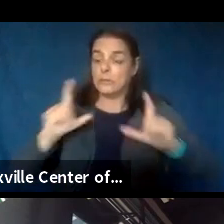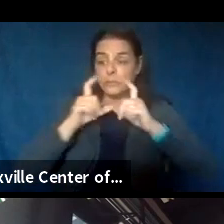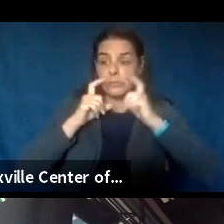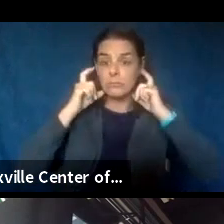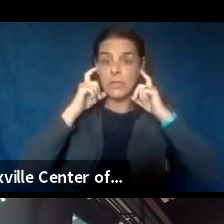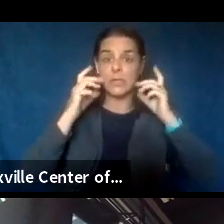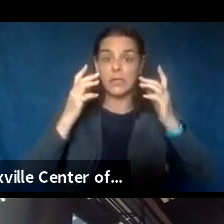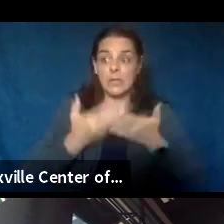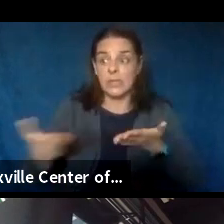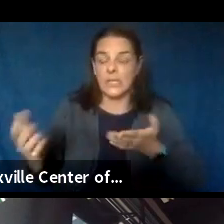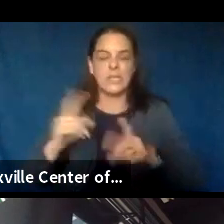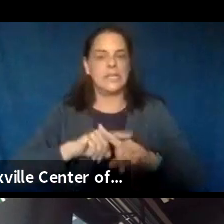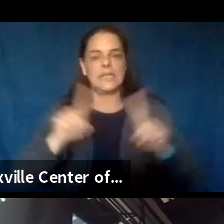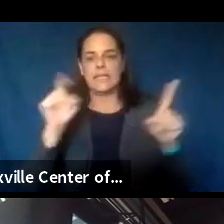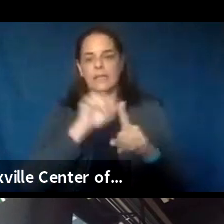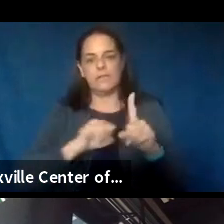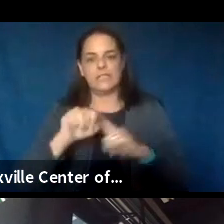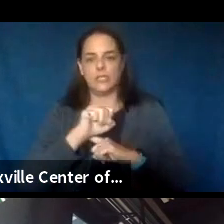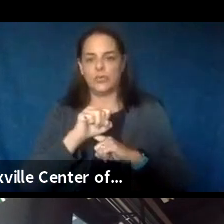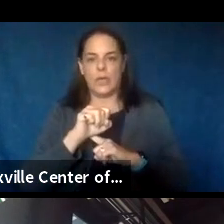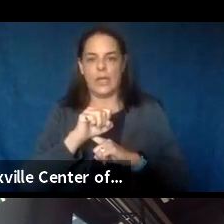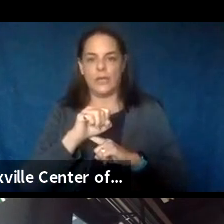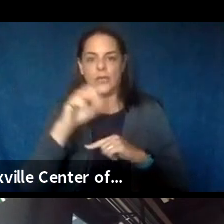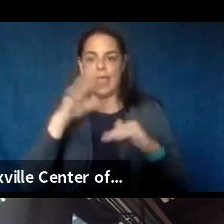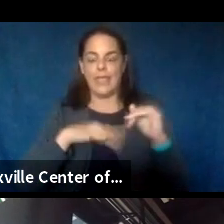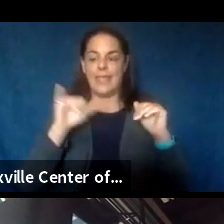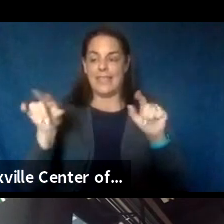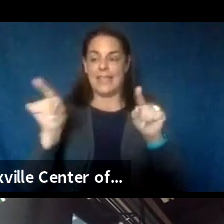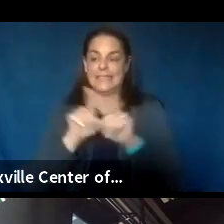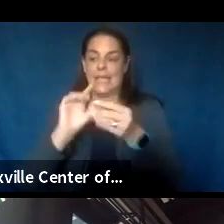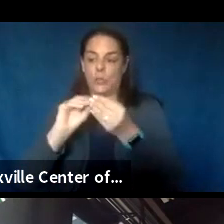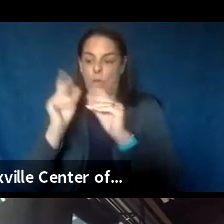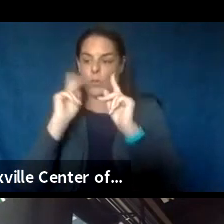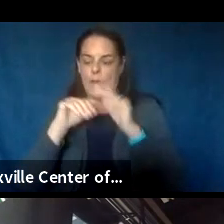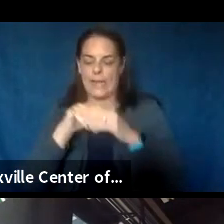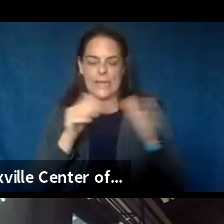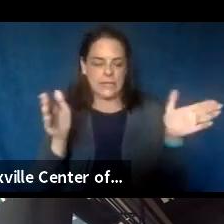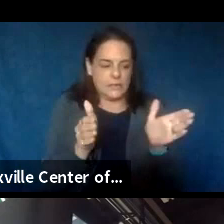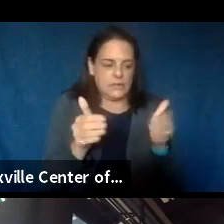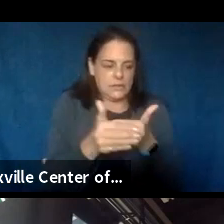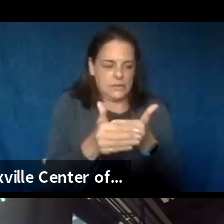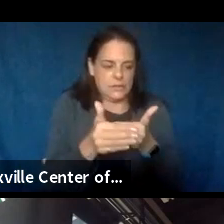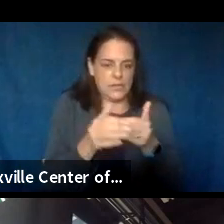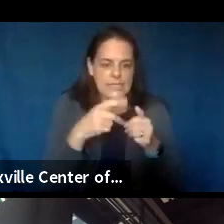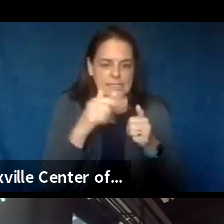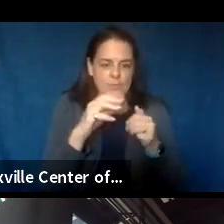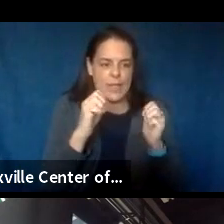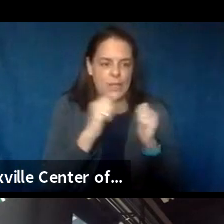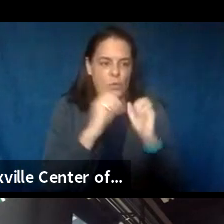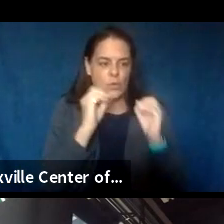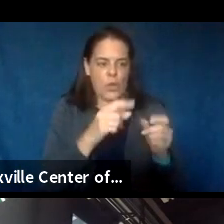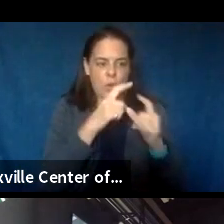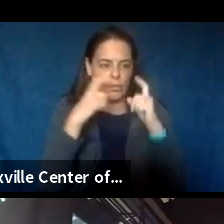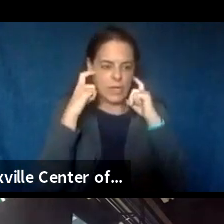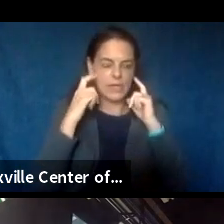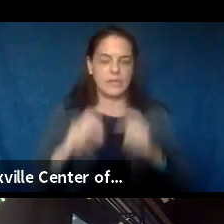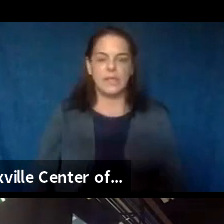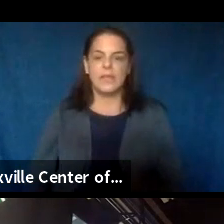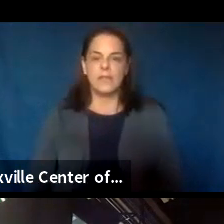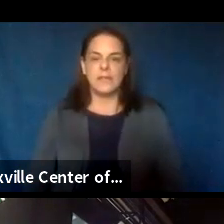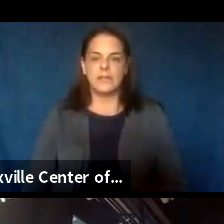it's a completely different situation than that same number of people in a tight indoor space with no masks. Yeah. So